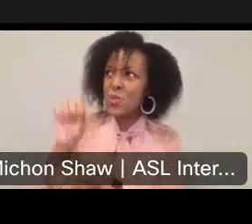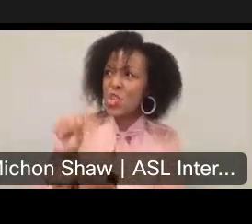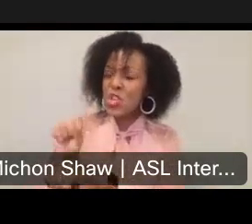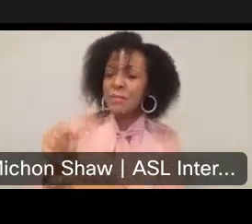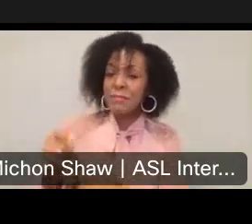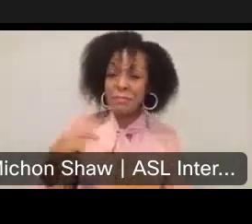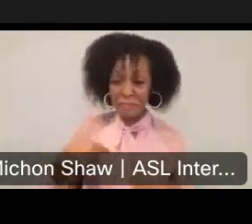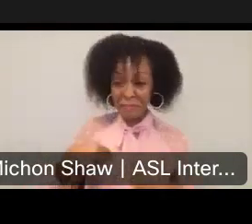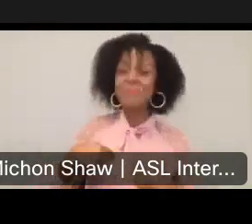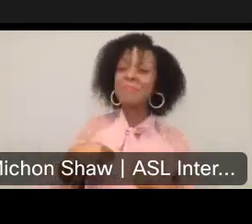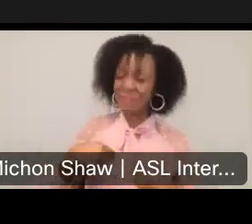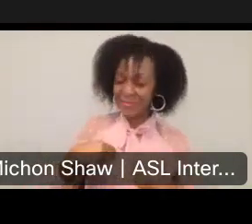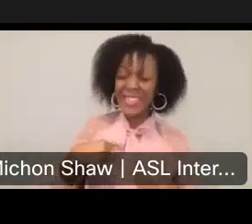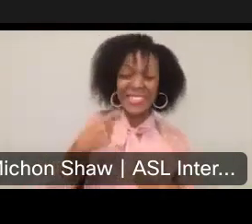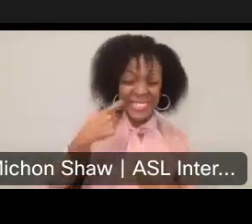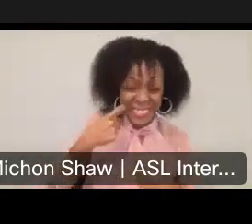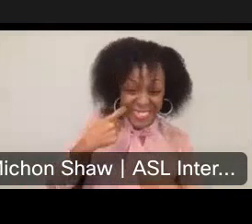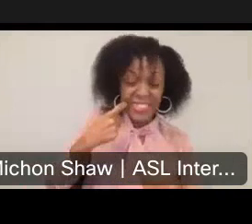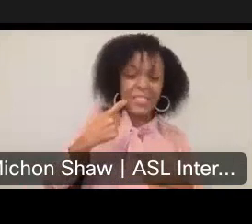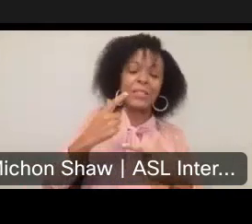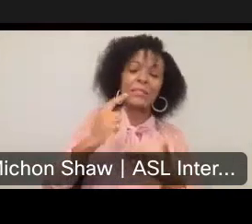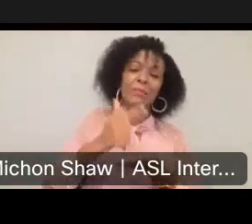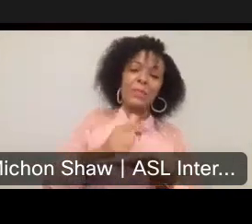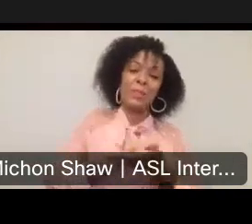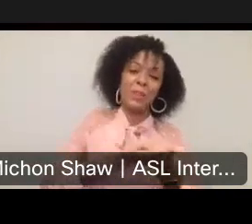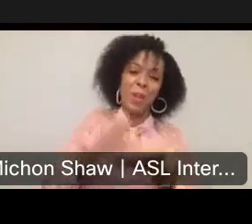college that I had just finished, and also to be able to live.